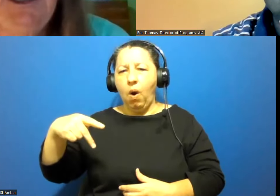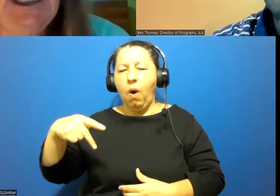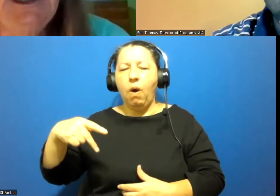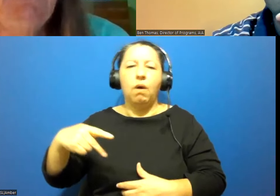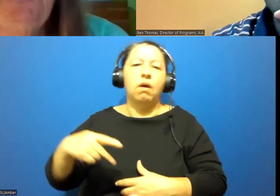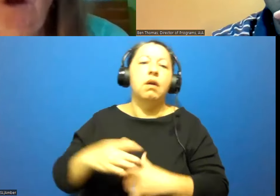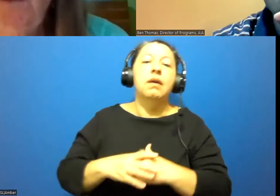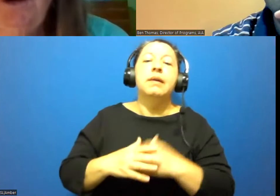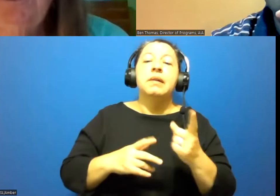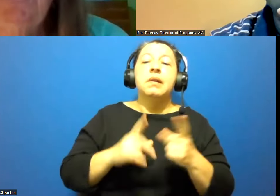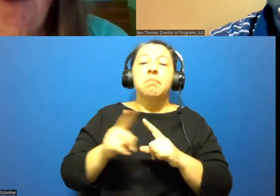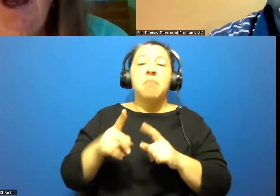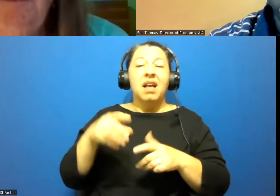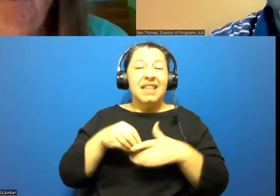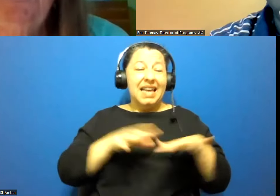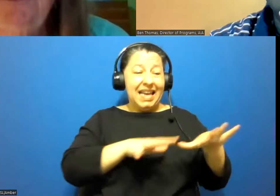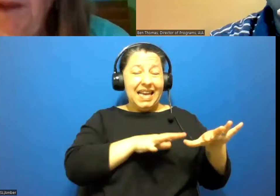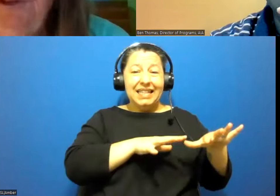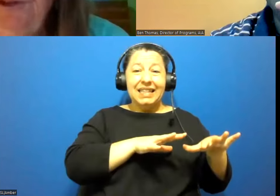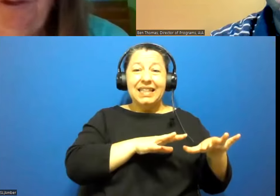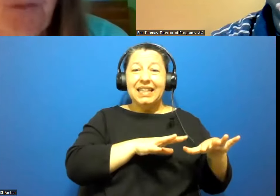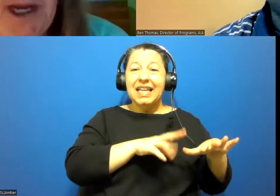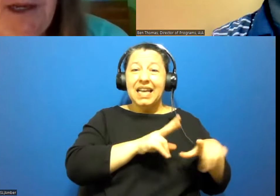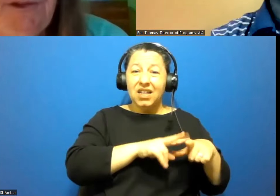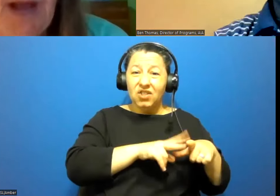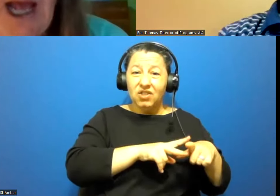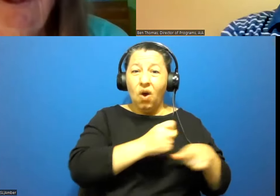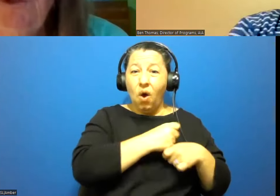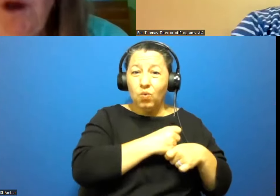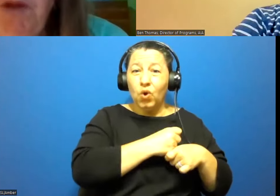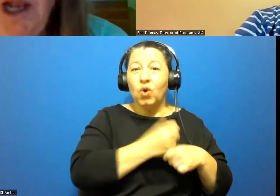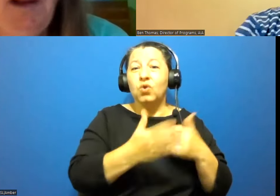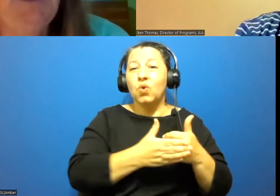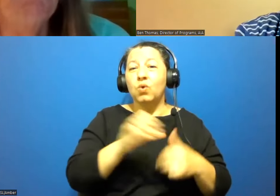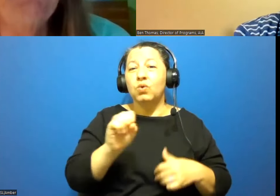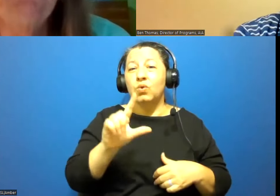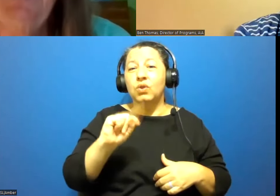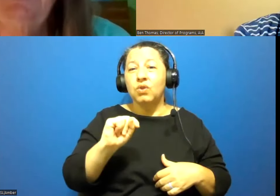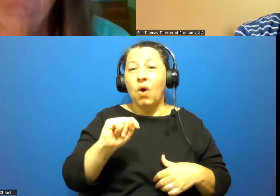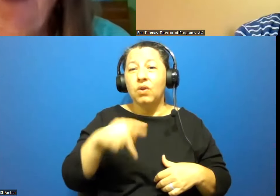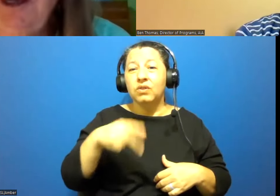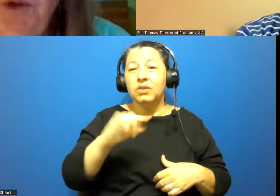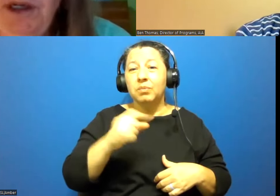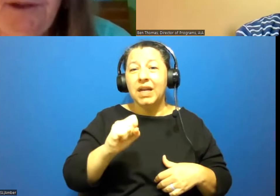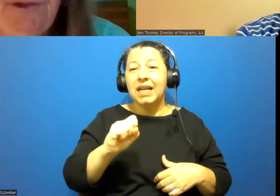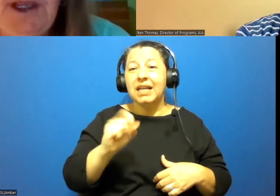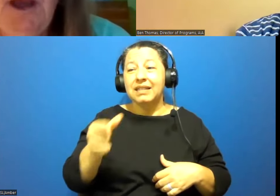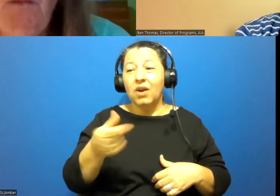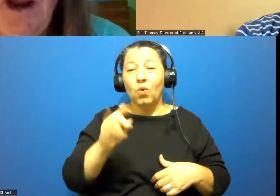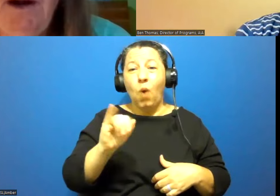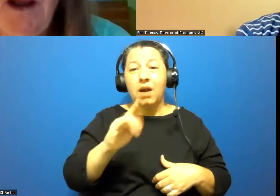at inland saltworks by salt springs in the highlands of Guatemala, places like